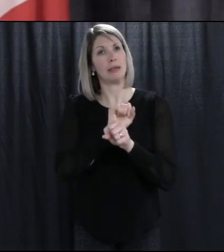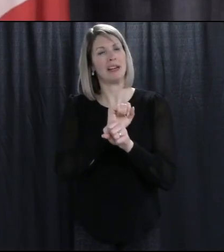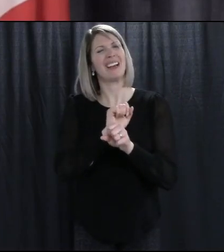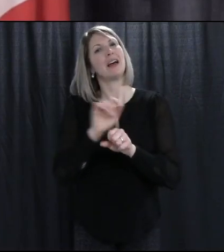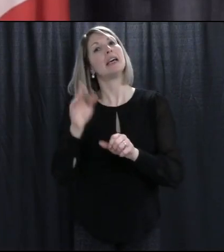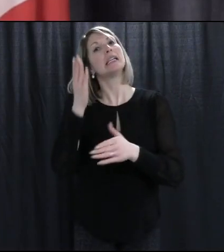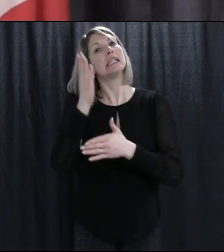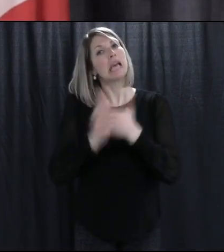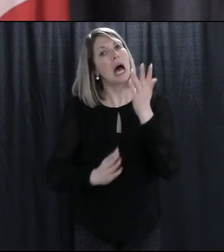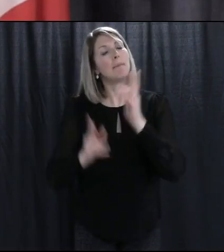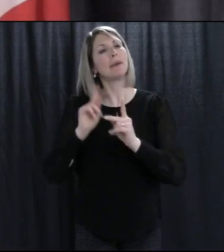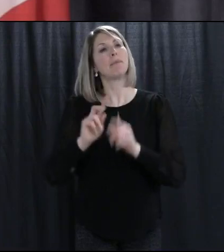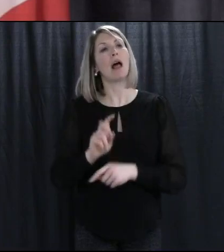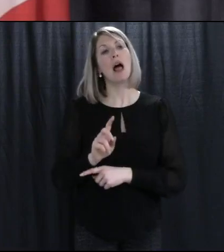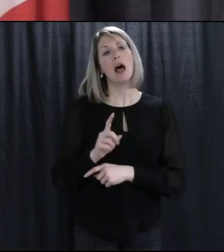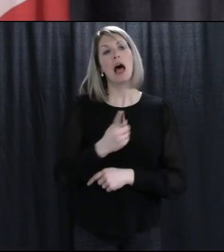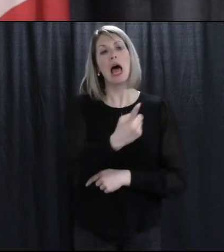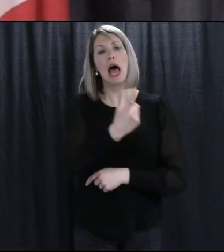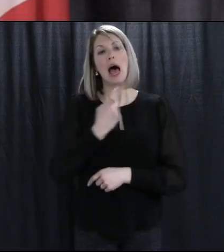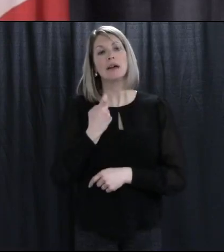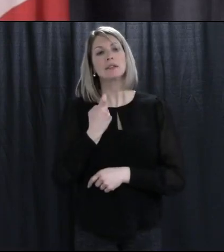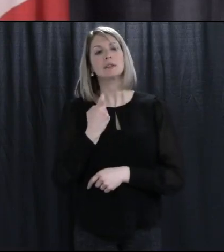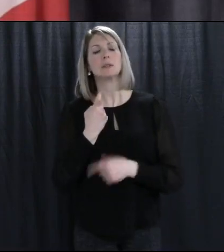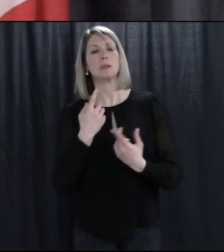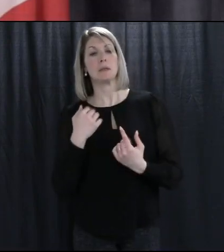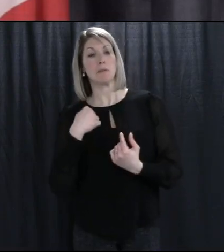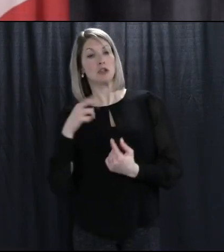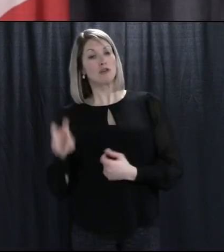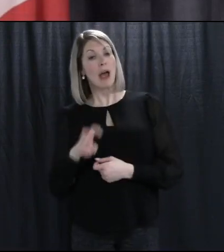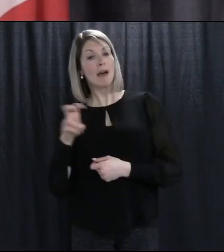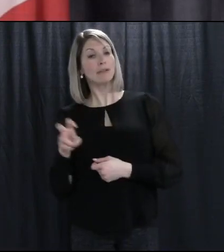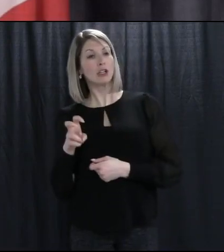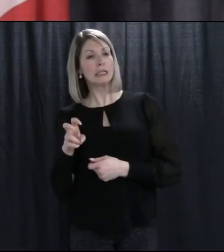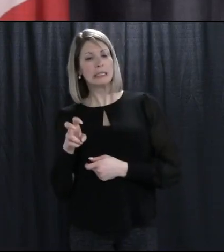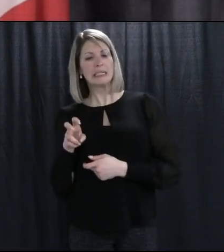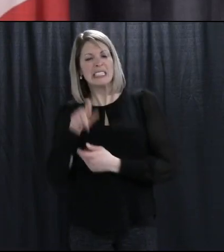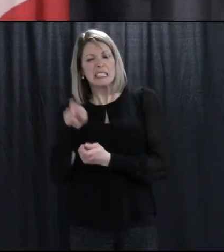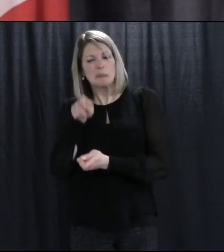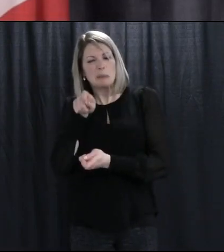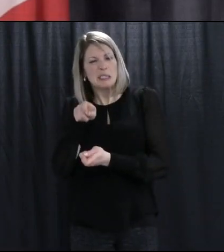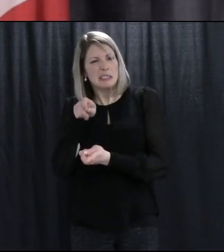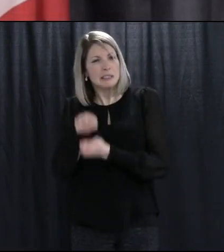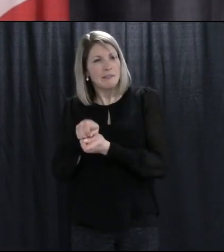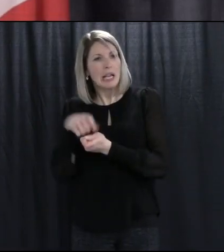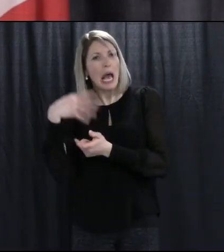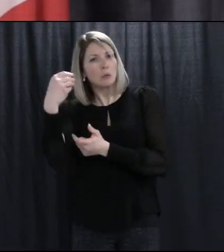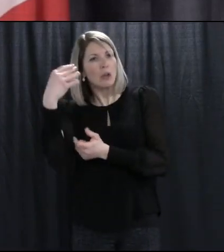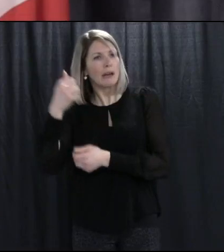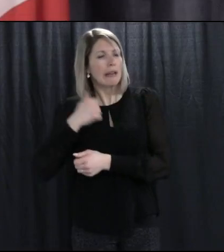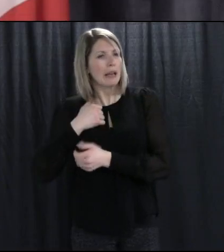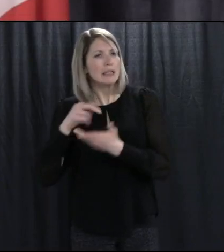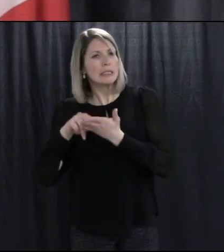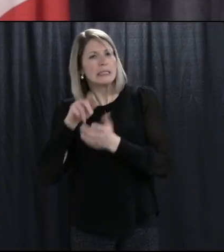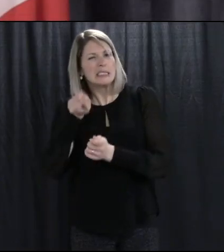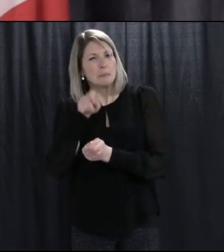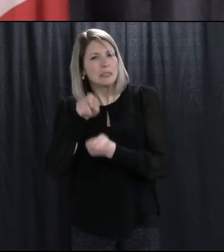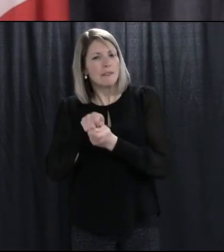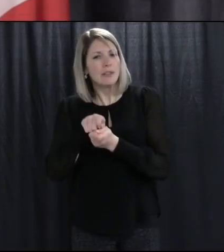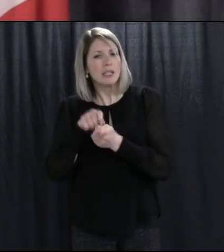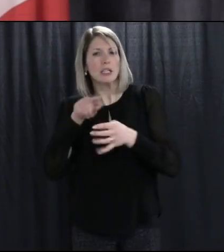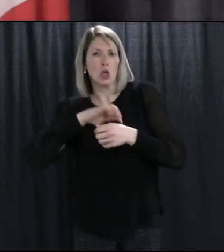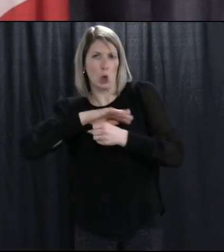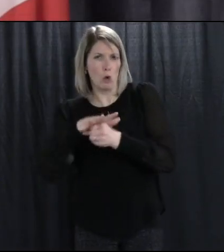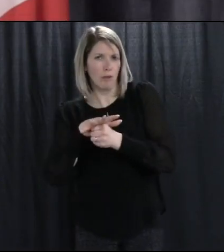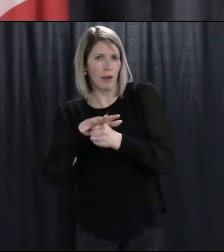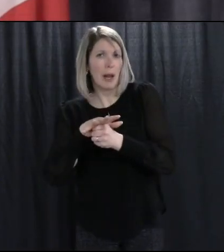other people who have had travel history who we are specifically testing for COVID-19. They are also getting tested for all of